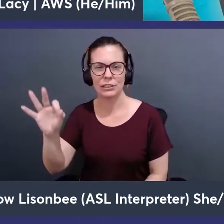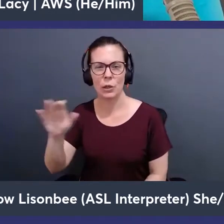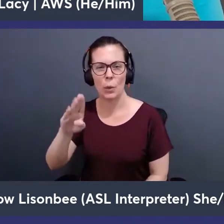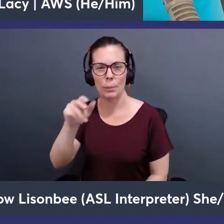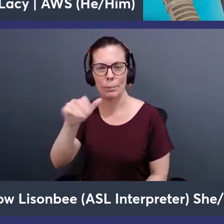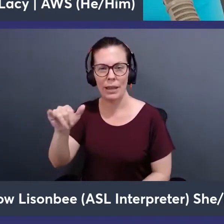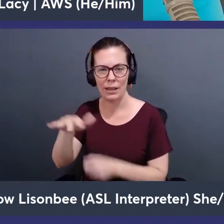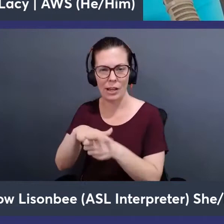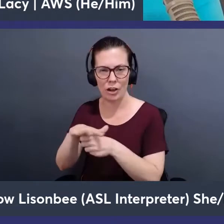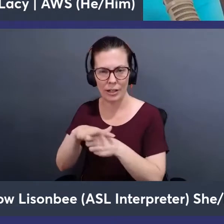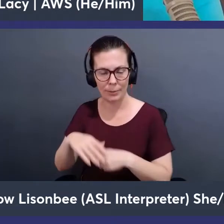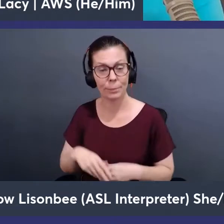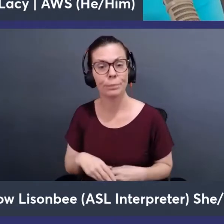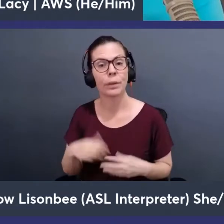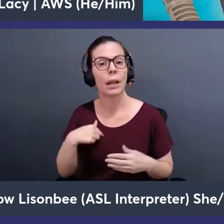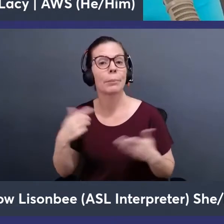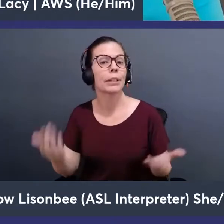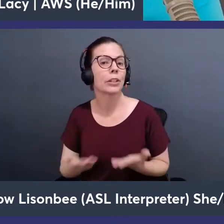here to,